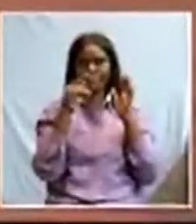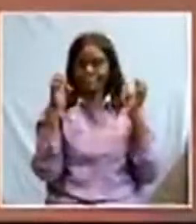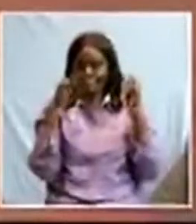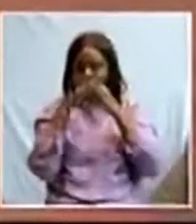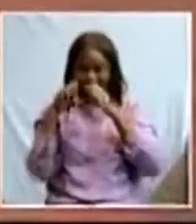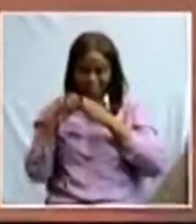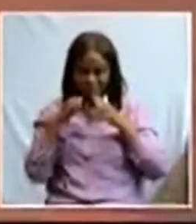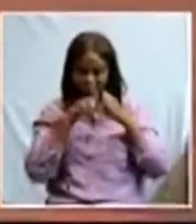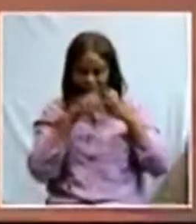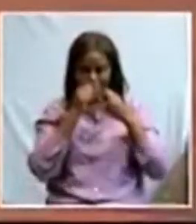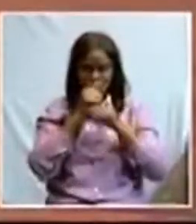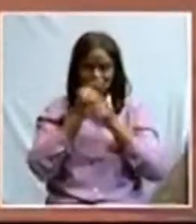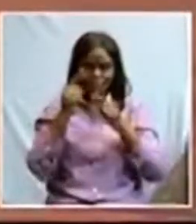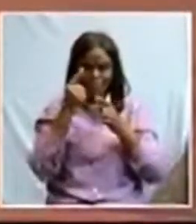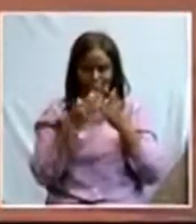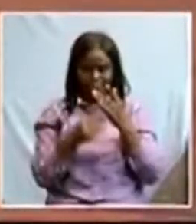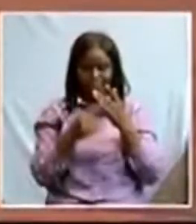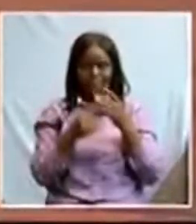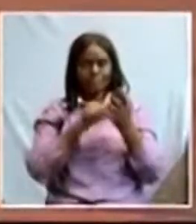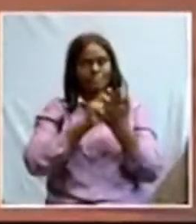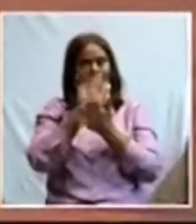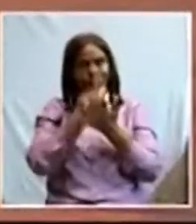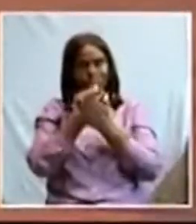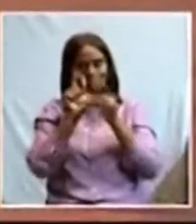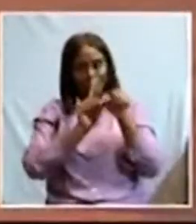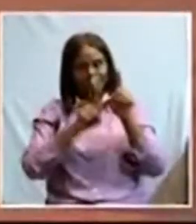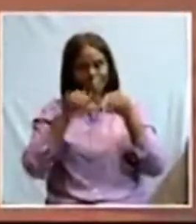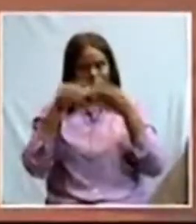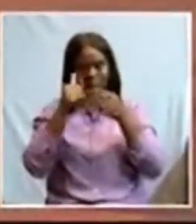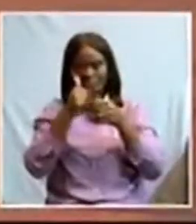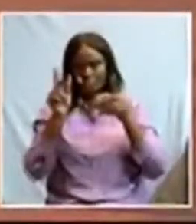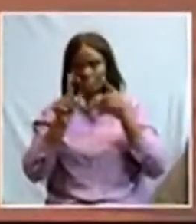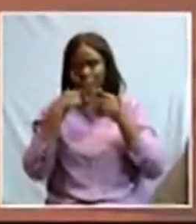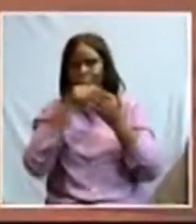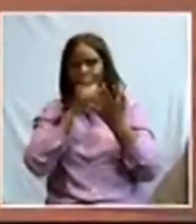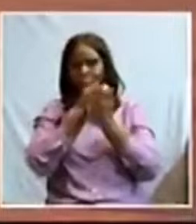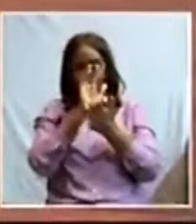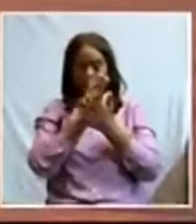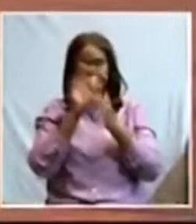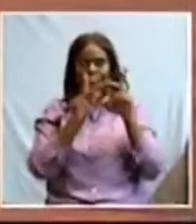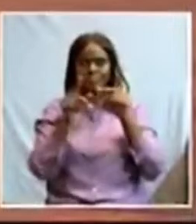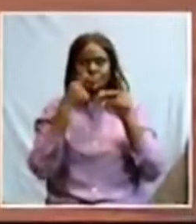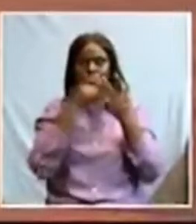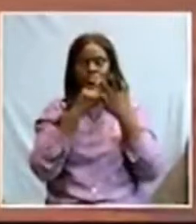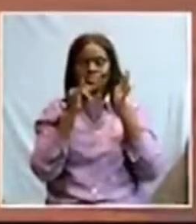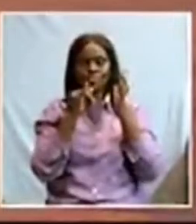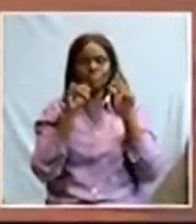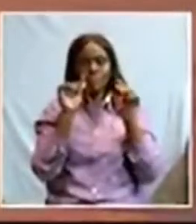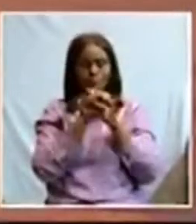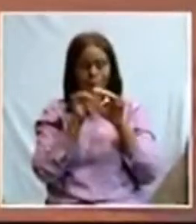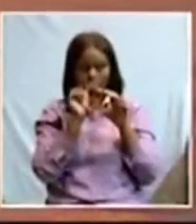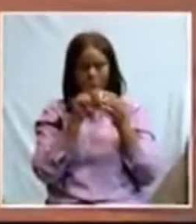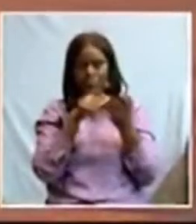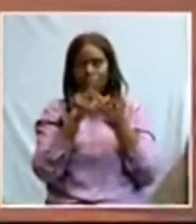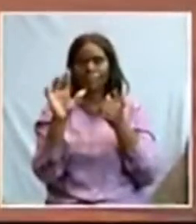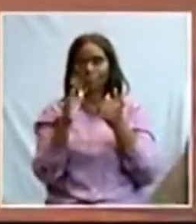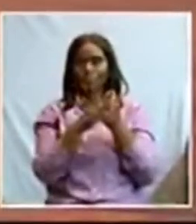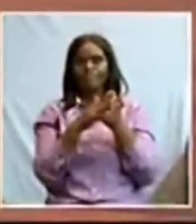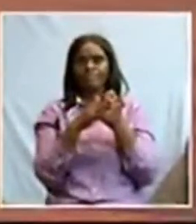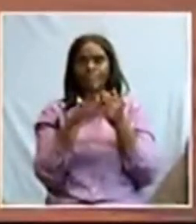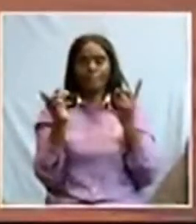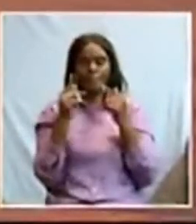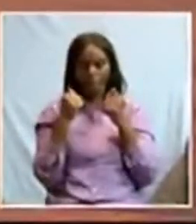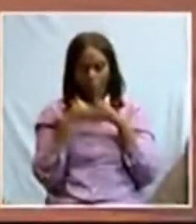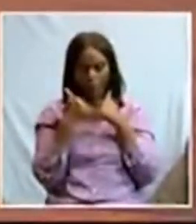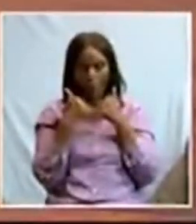bank just advertise and give other people? Who identifies people on that, on the repayments once we have the money